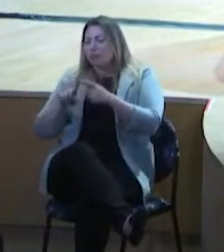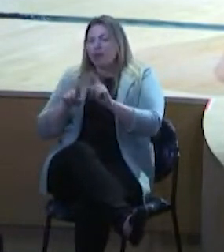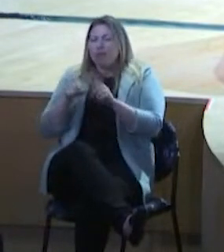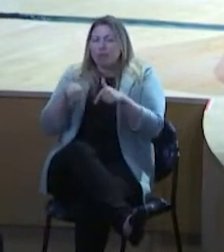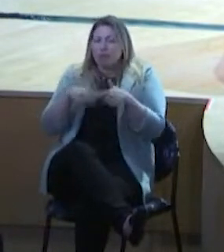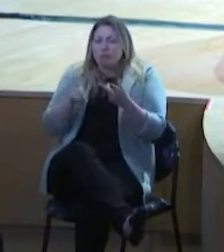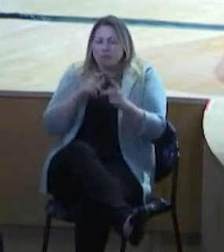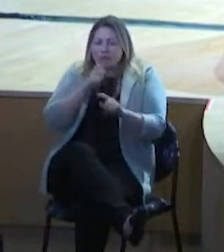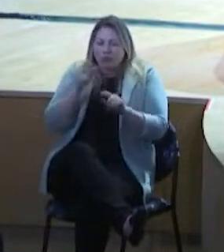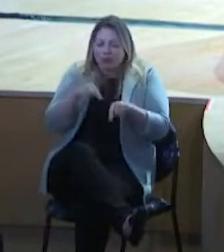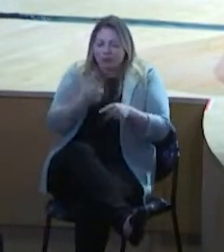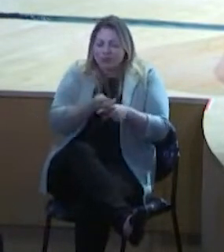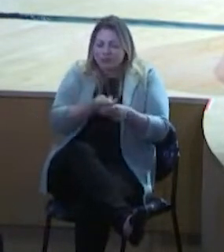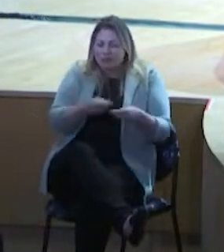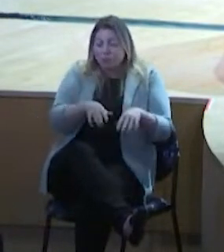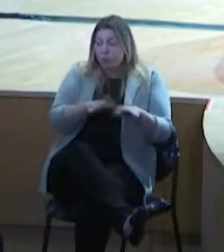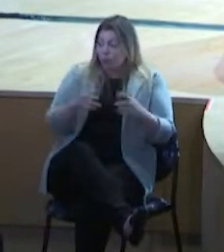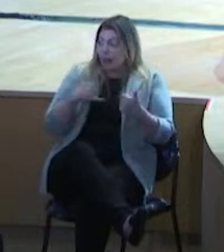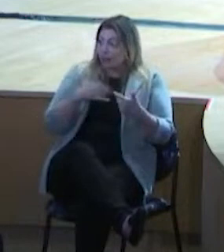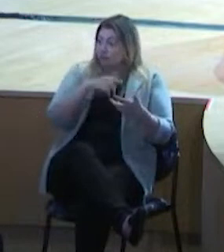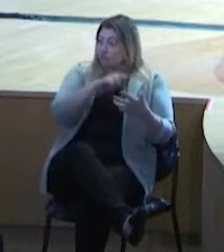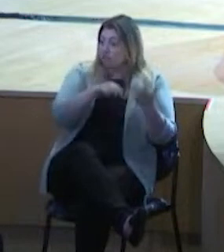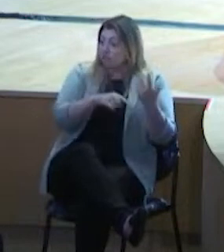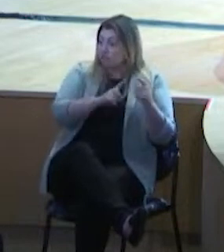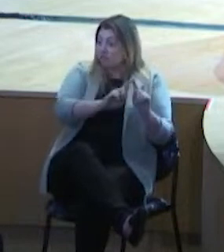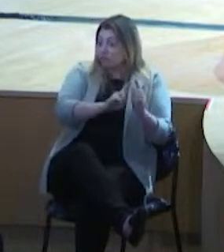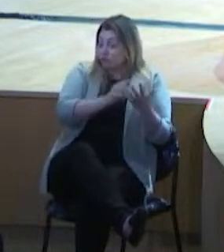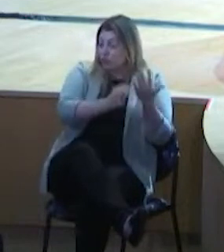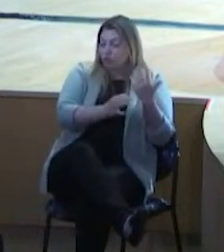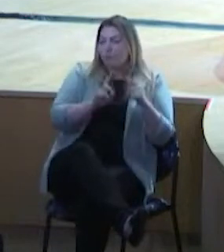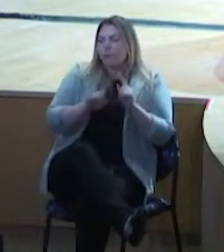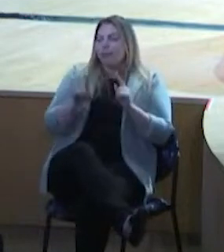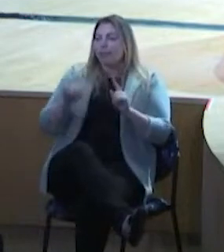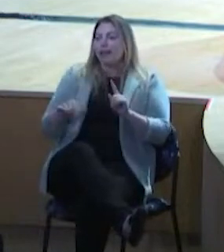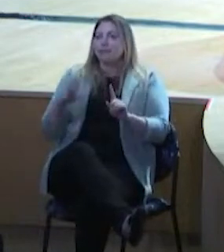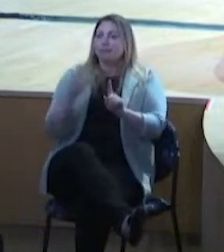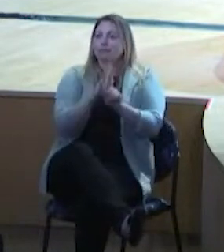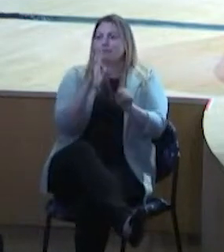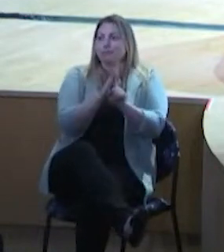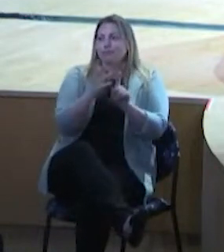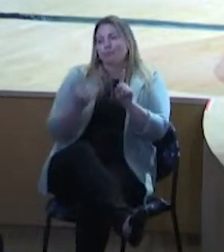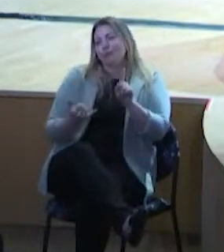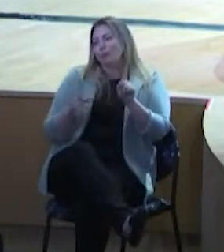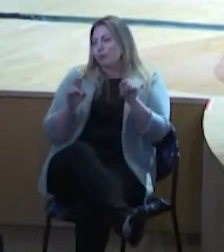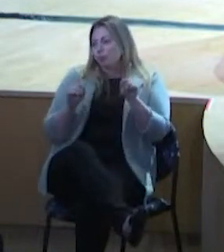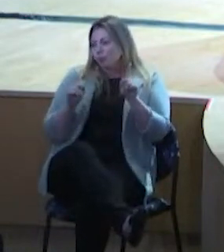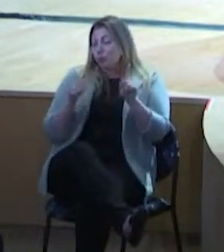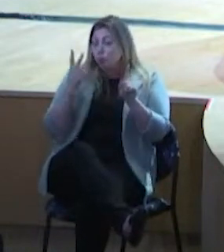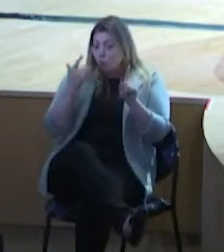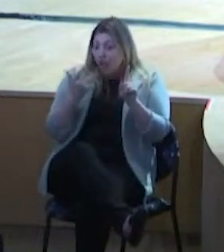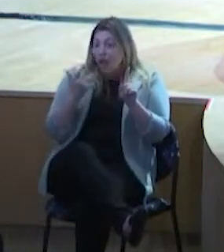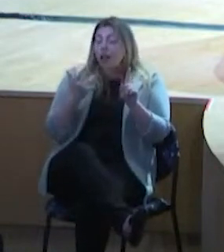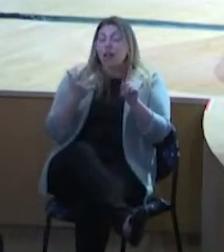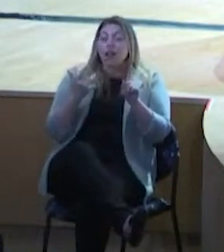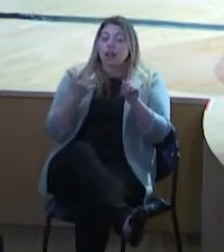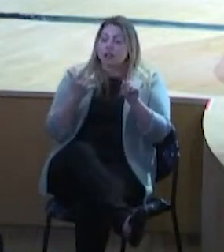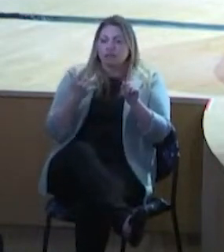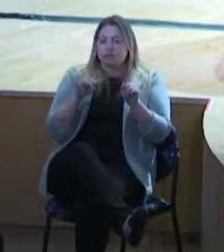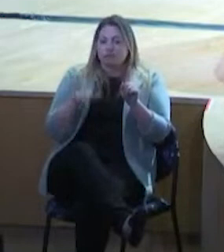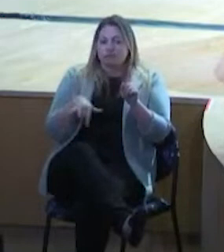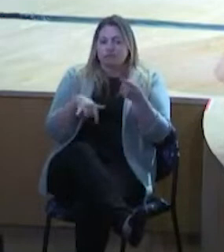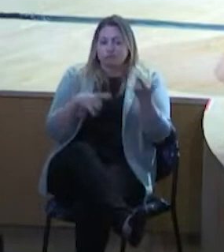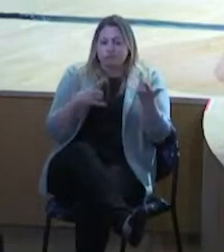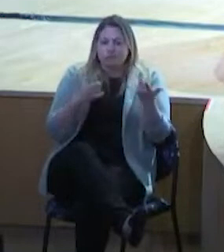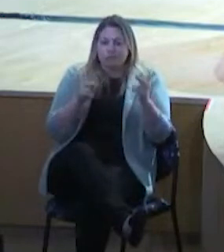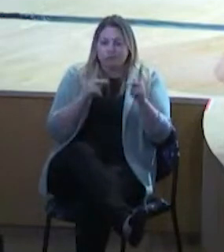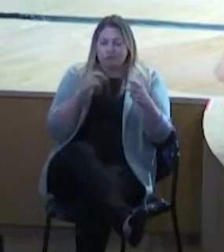We have those experiences available, but it's not yet the popular option because it's not take in